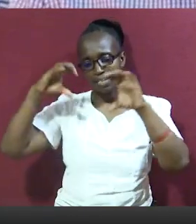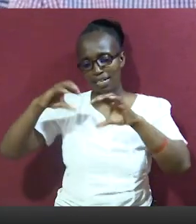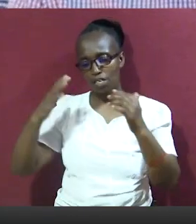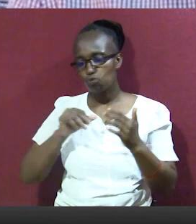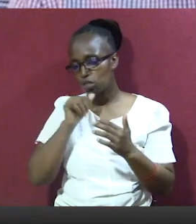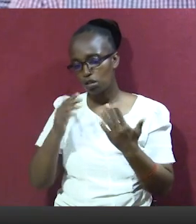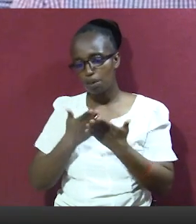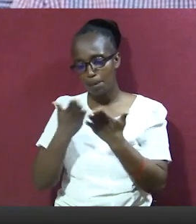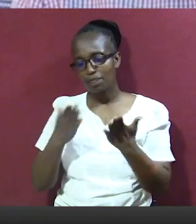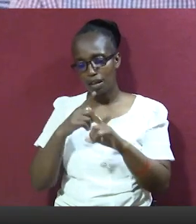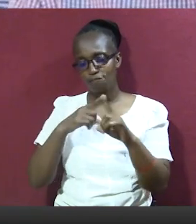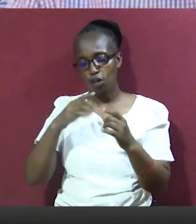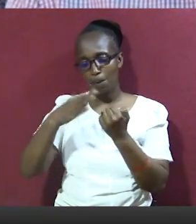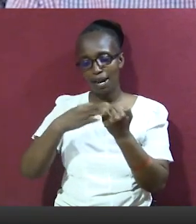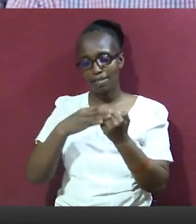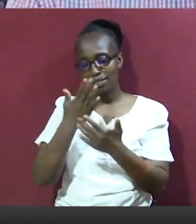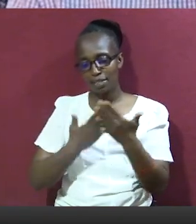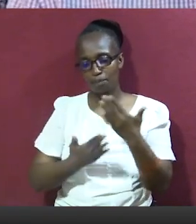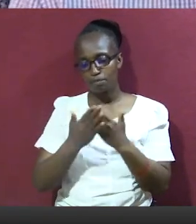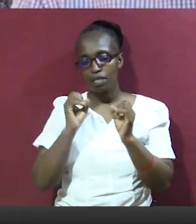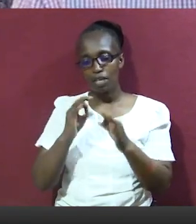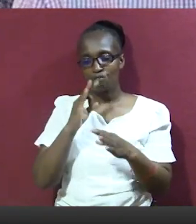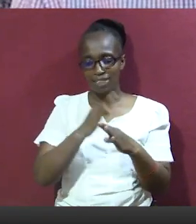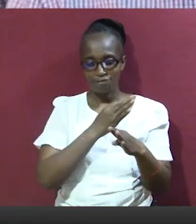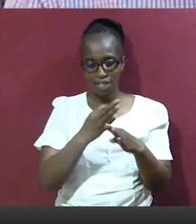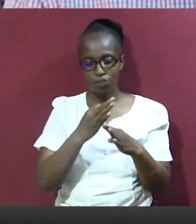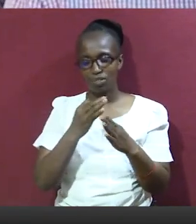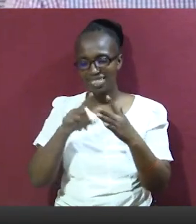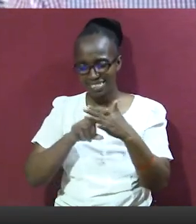enough so that if the function starts early, we'll be able to beat the rain. And you can also come with an umbrella.